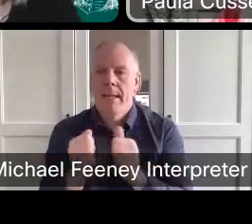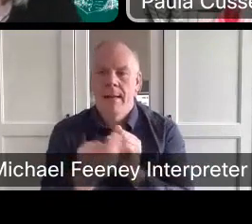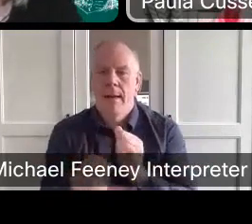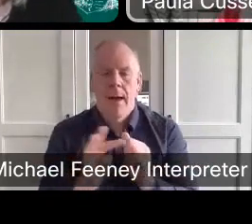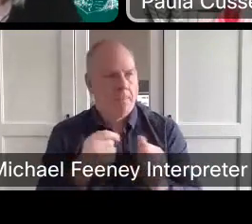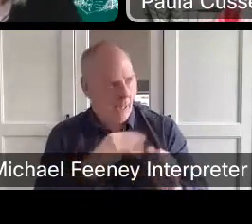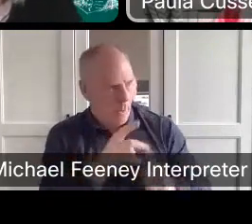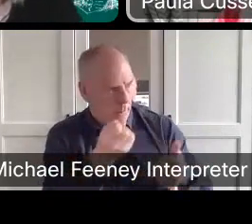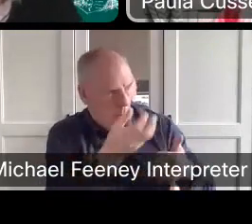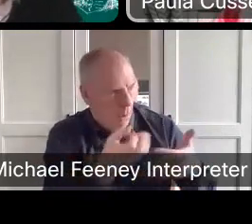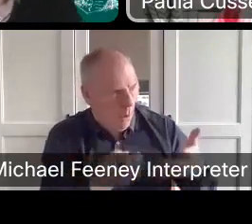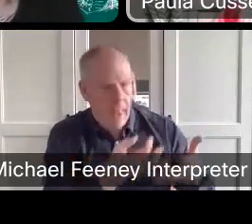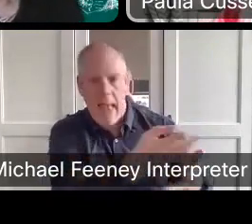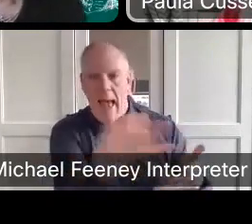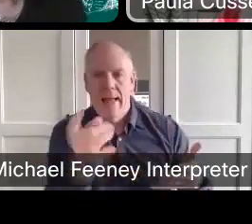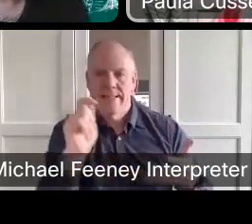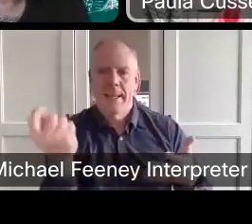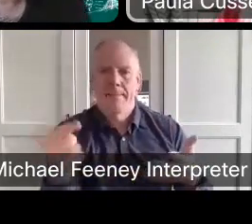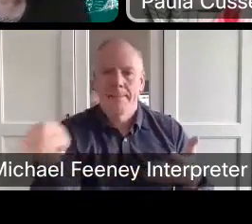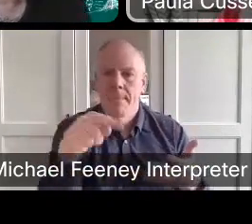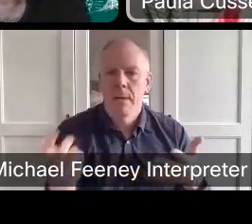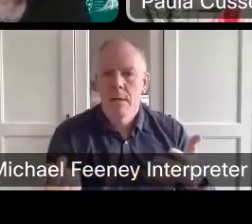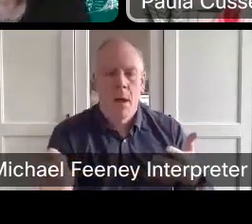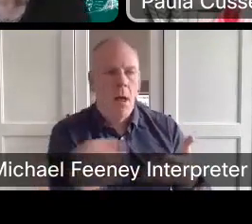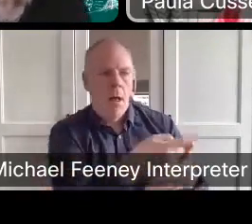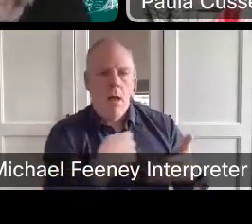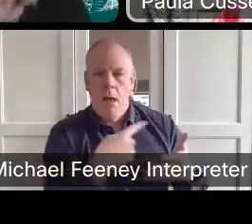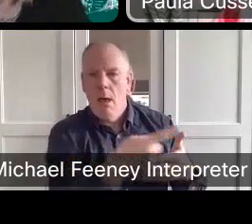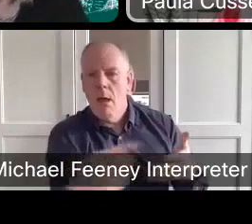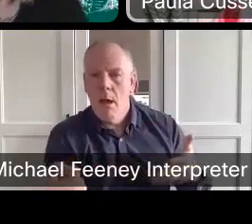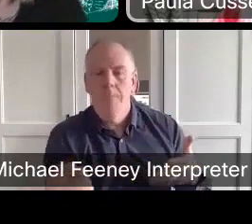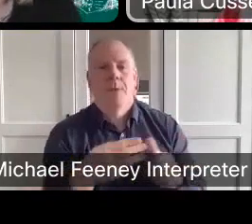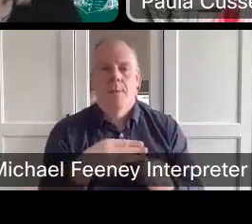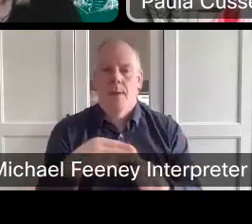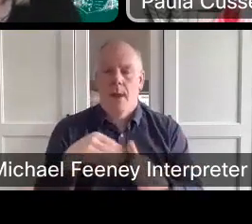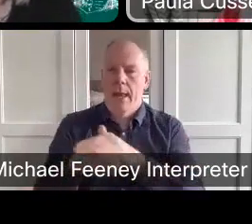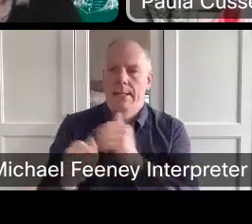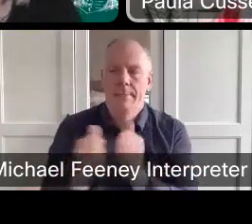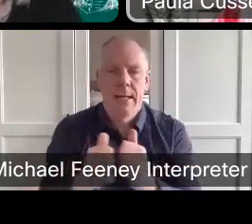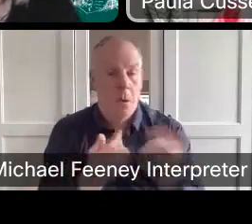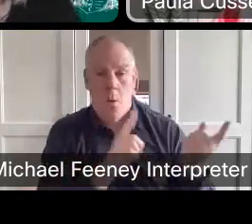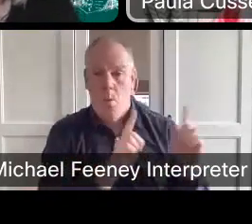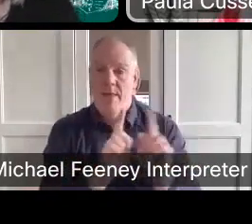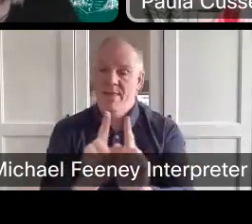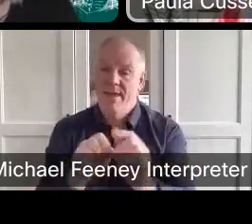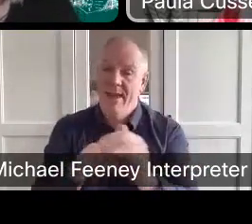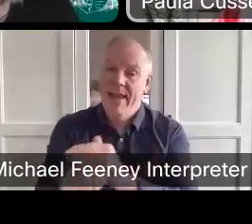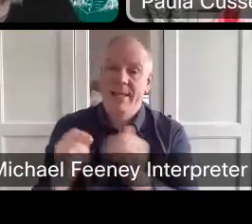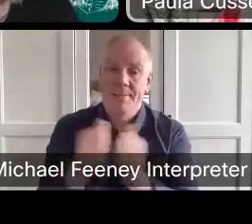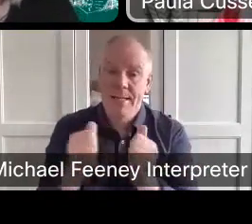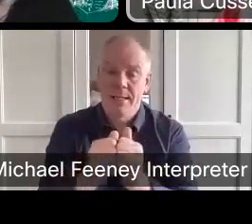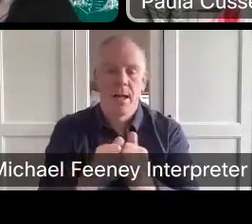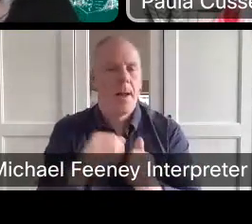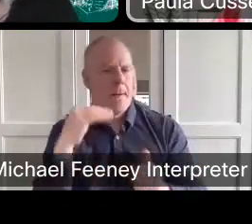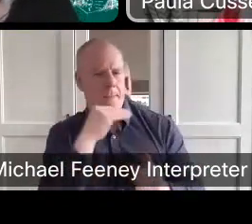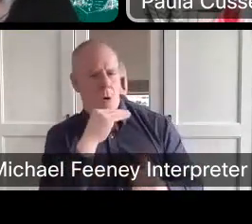questions, clarifications back to the team, that they can help them prepare for meetings, that can accompany them to meetings. It really is such an important